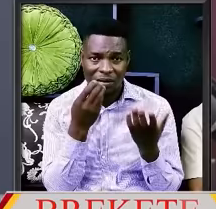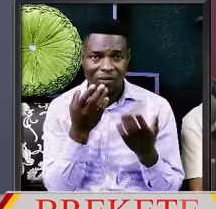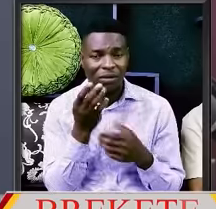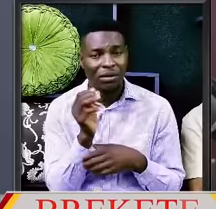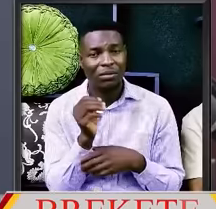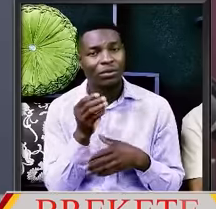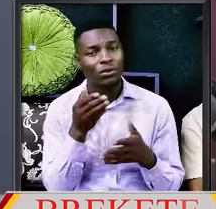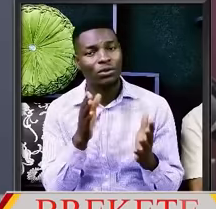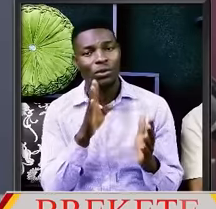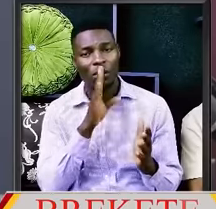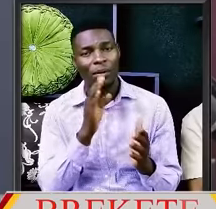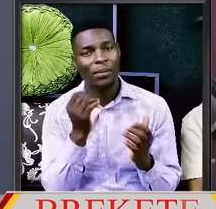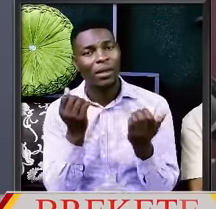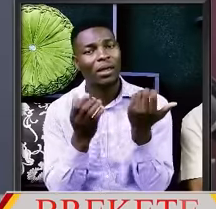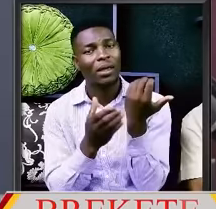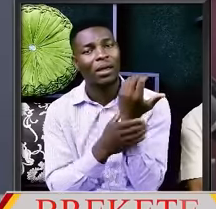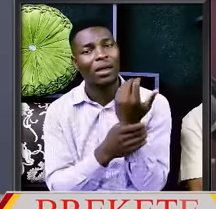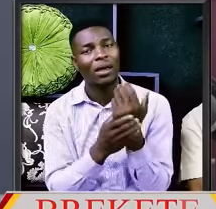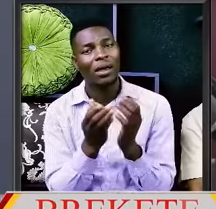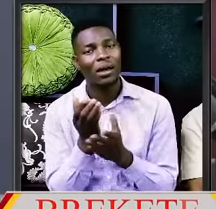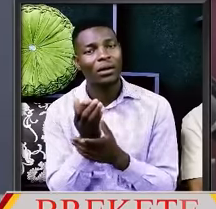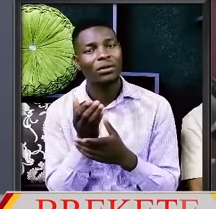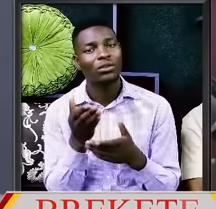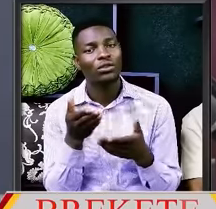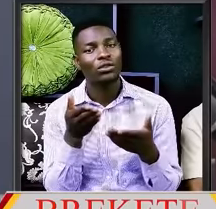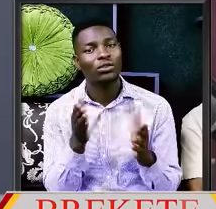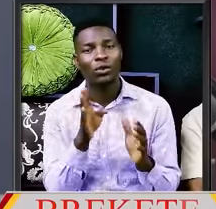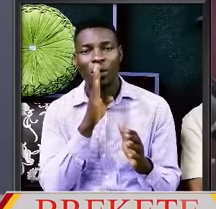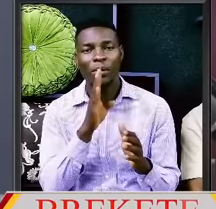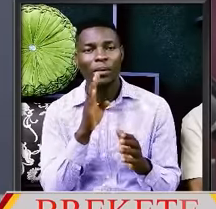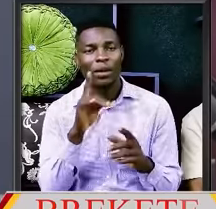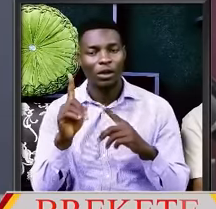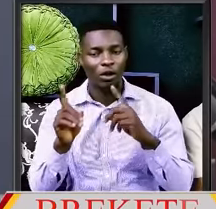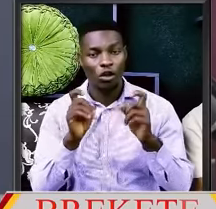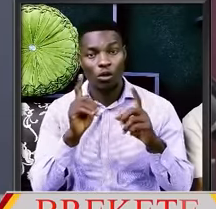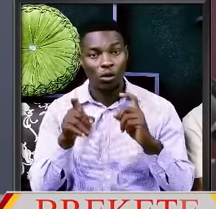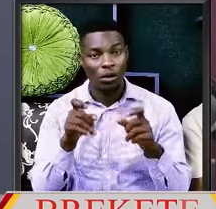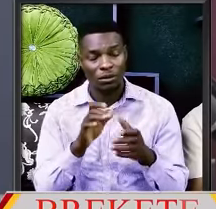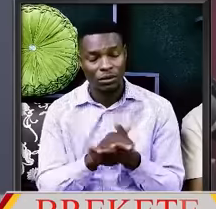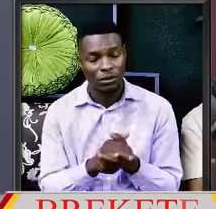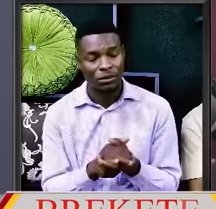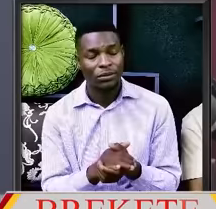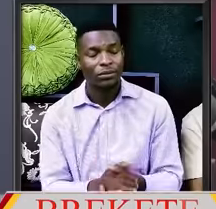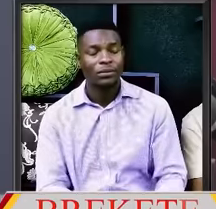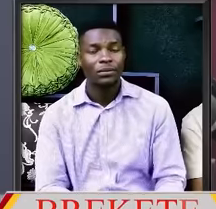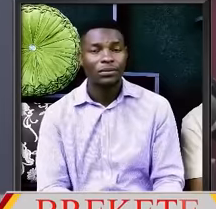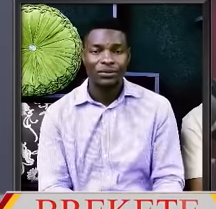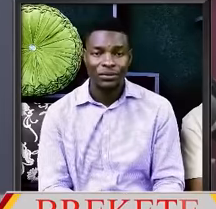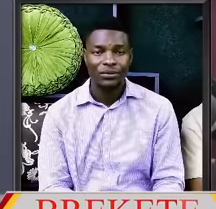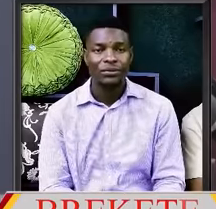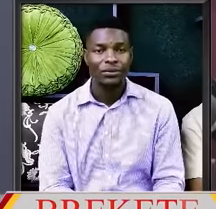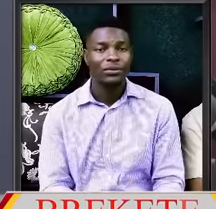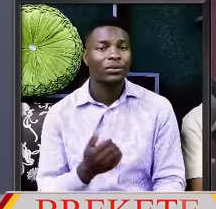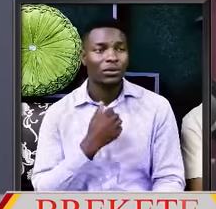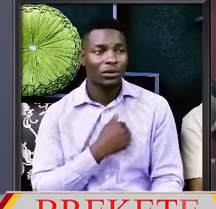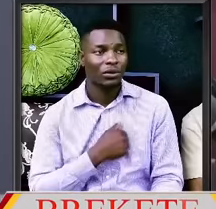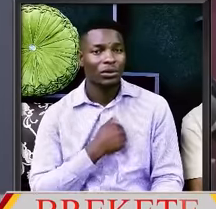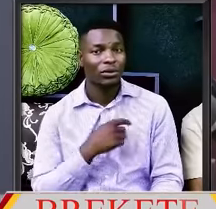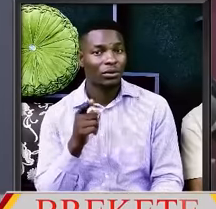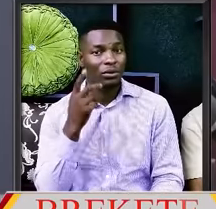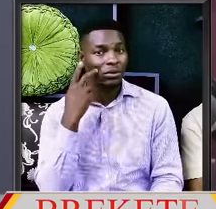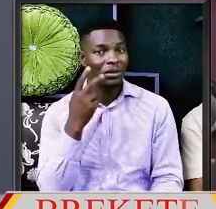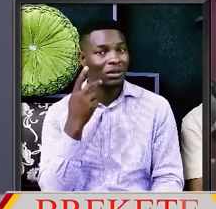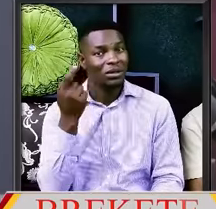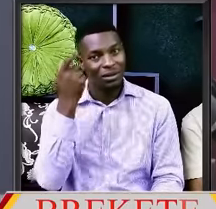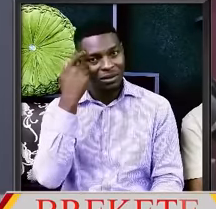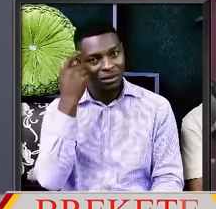to bury him. Should be questioned. Sorry. Should be questioned. Okay. Okay. When I see? Yes. Sense